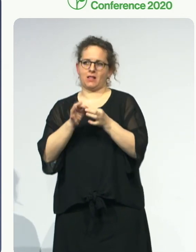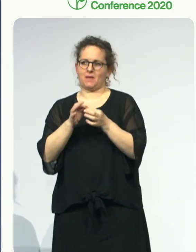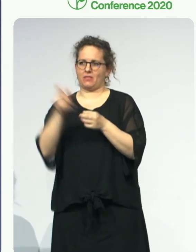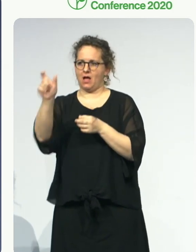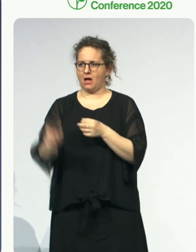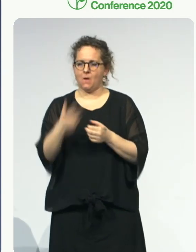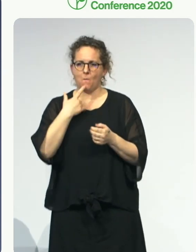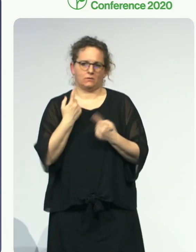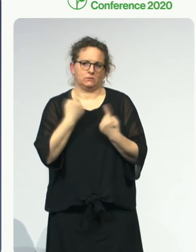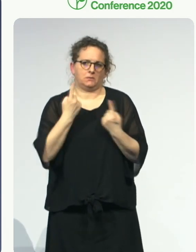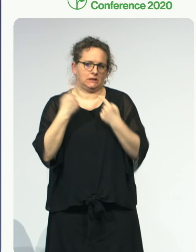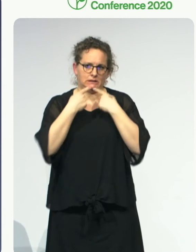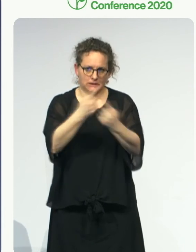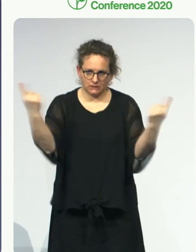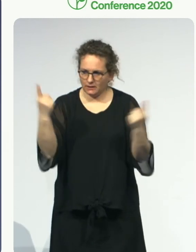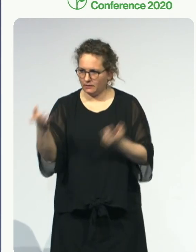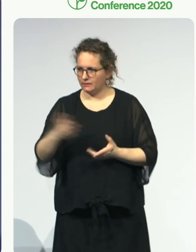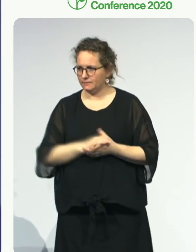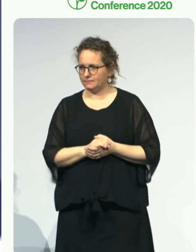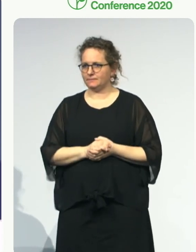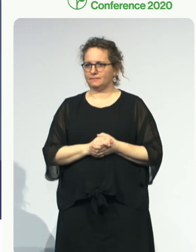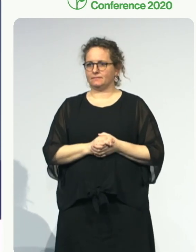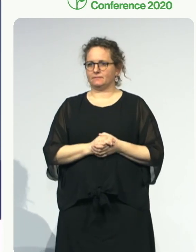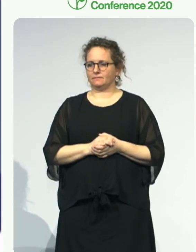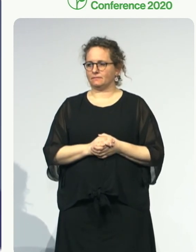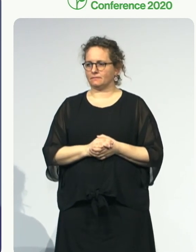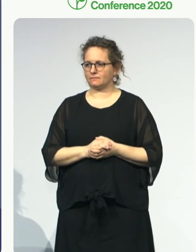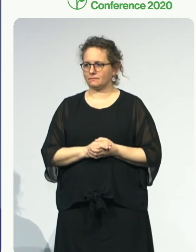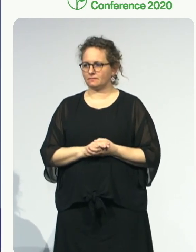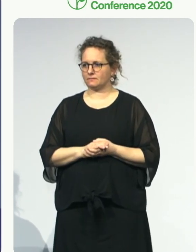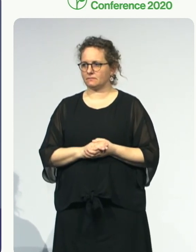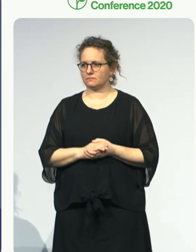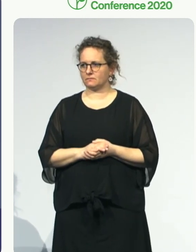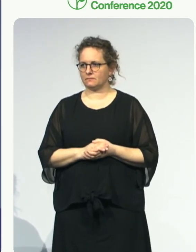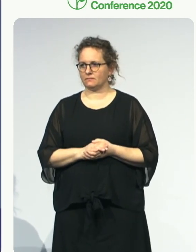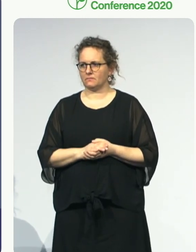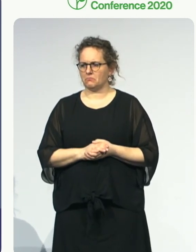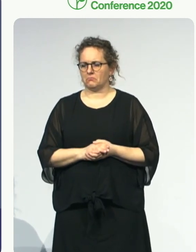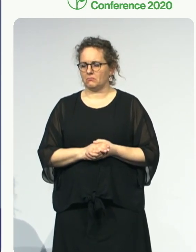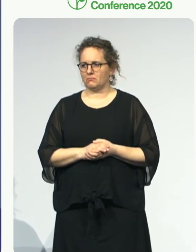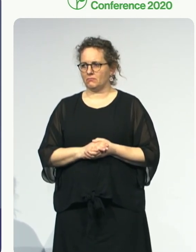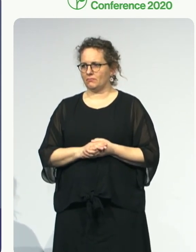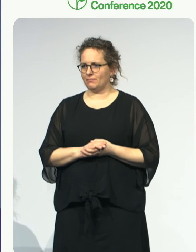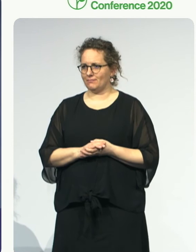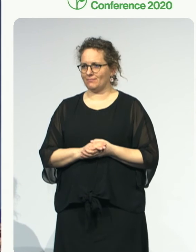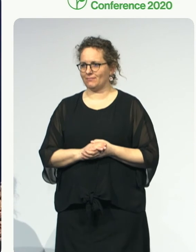Okay, I'll let them quickly make an announcement, and then I do see a question here from my right in the audience. Yeah, good